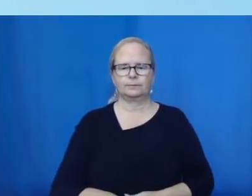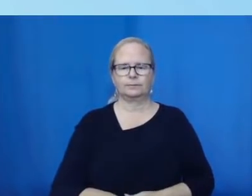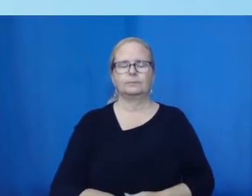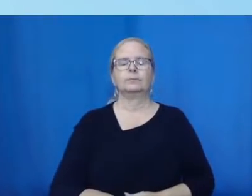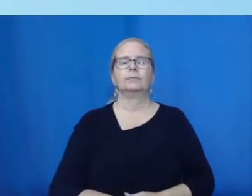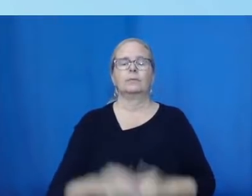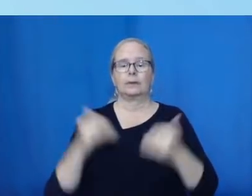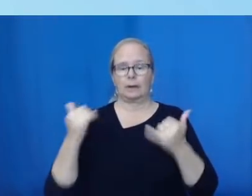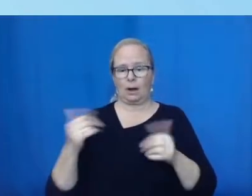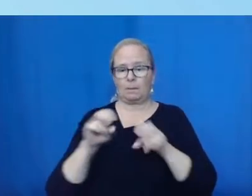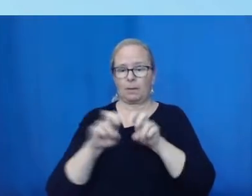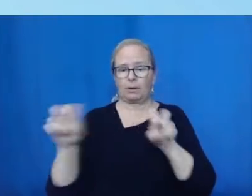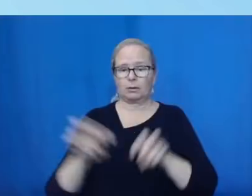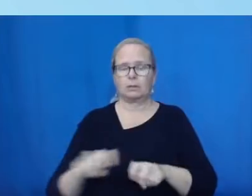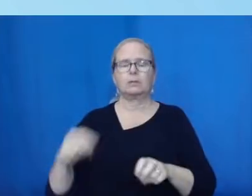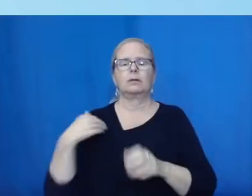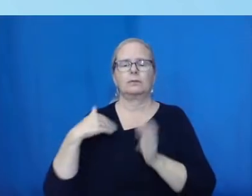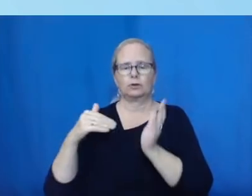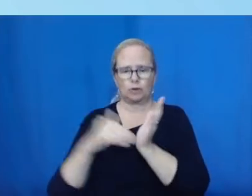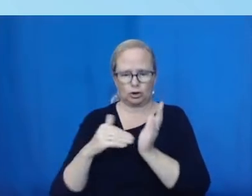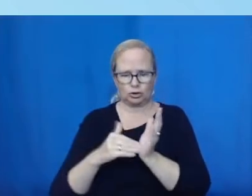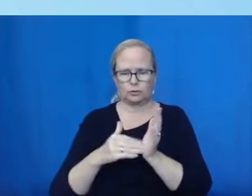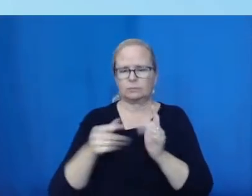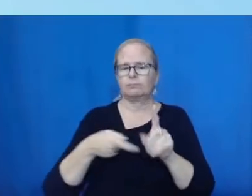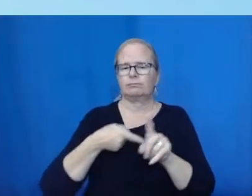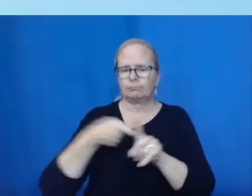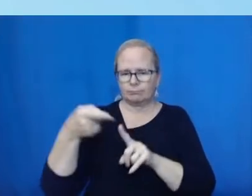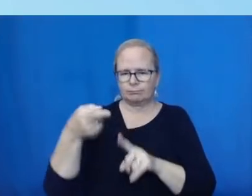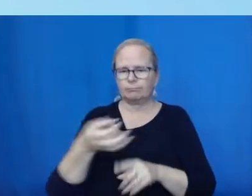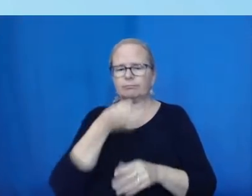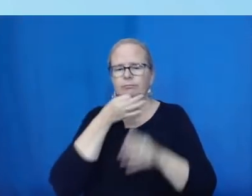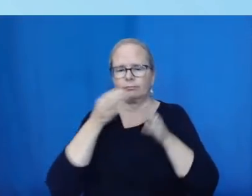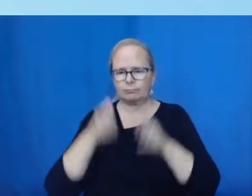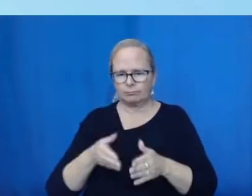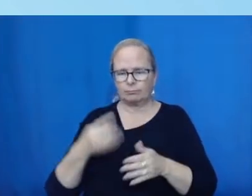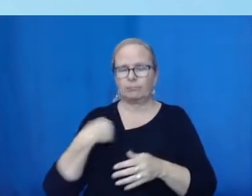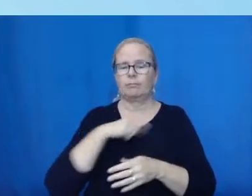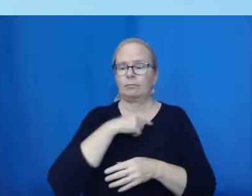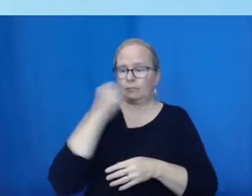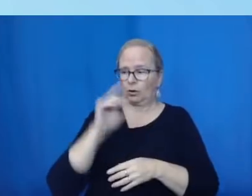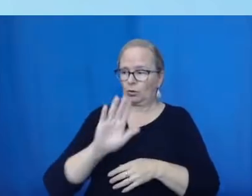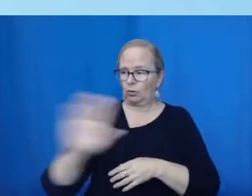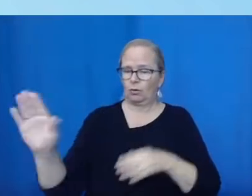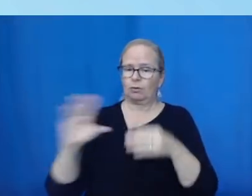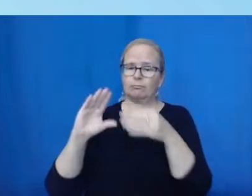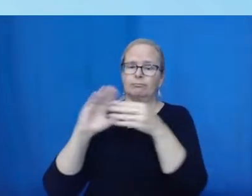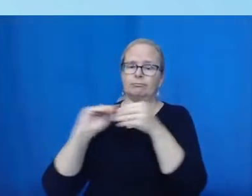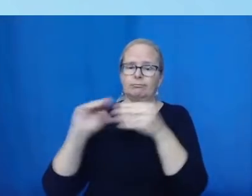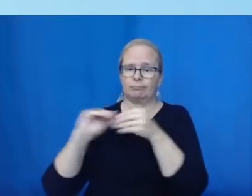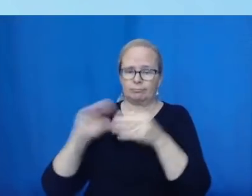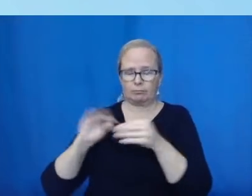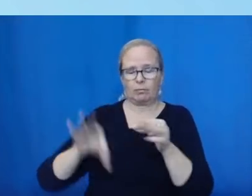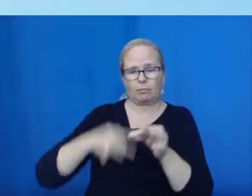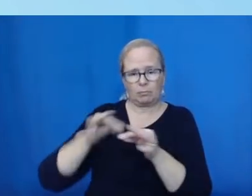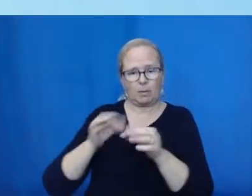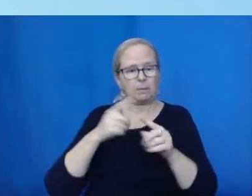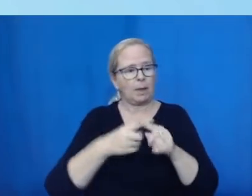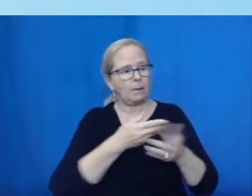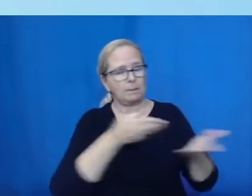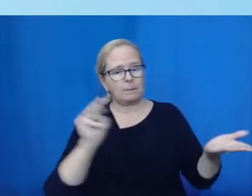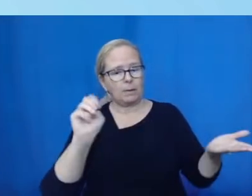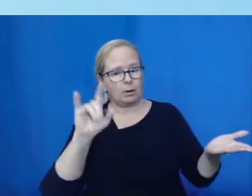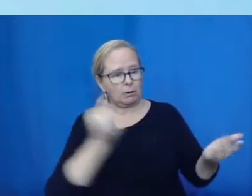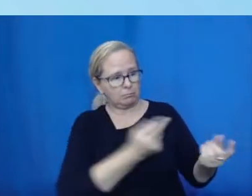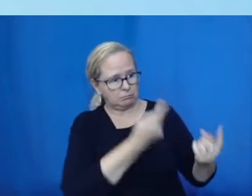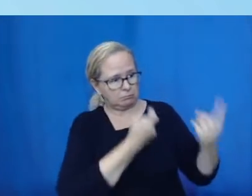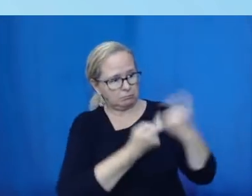are their own and do not represent any institutions they may be affiliated with. We have collectively gathered here as concerned Albertans attempting to